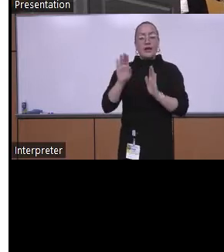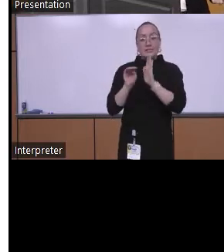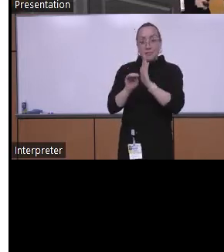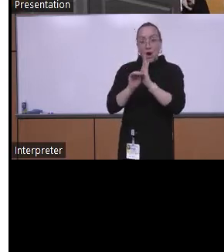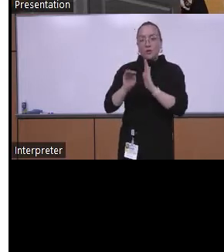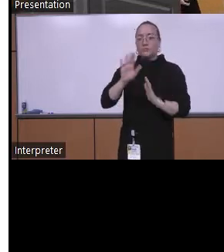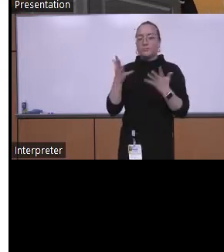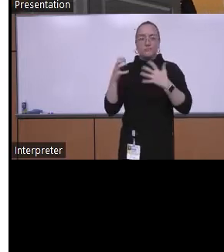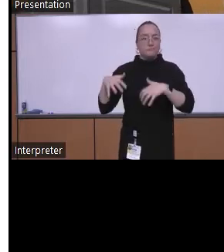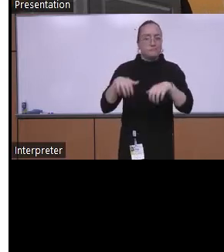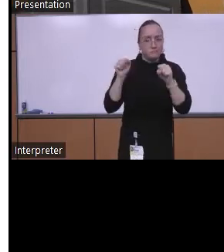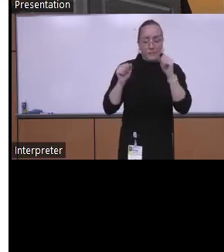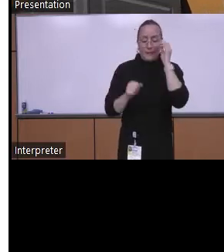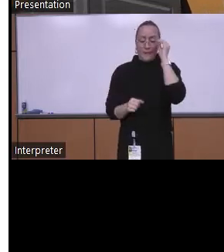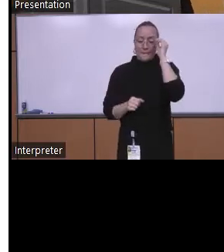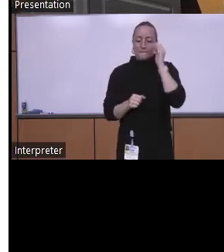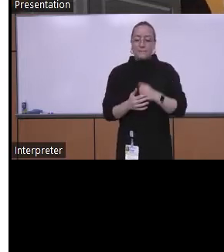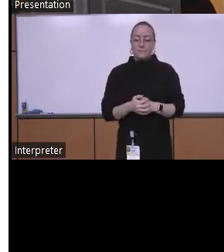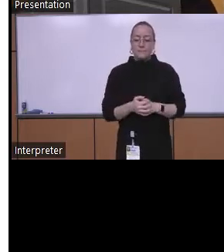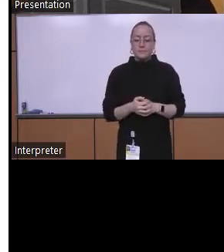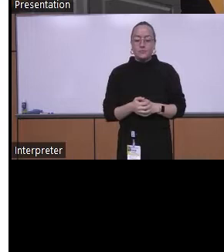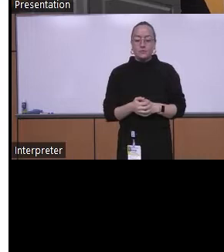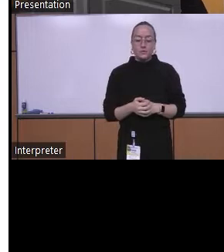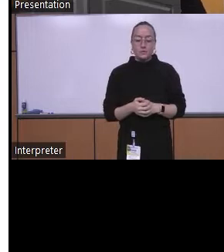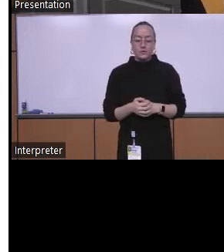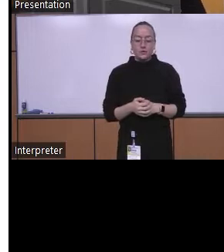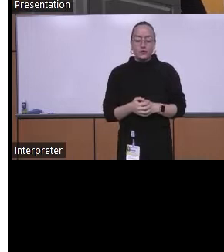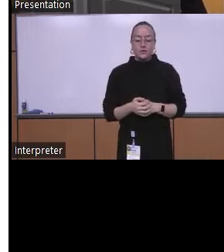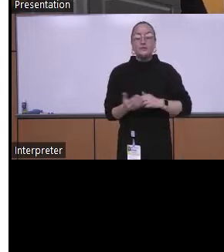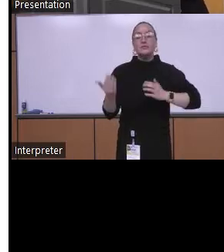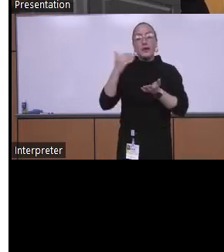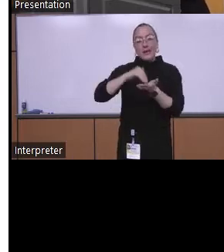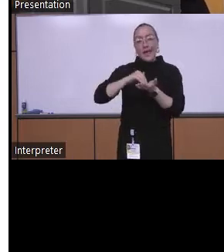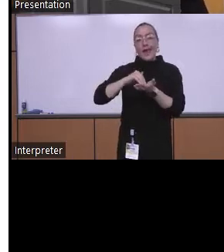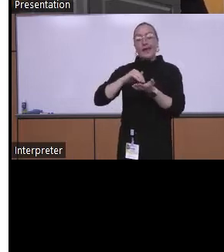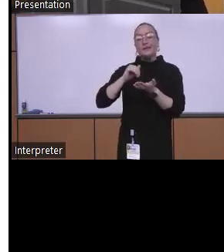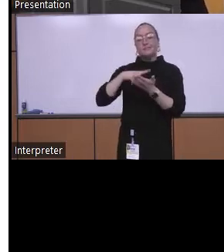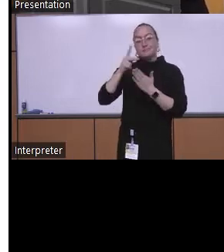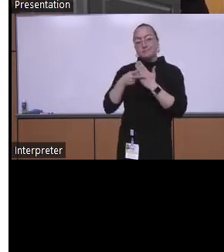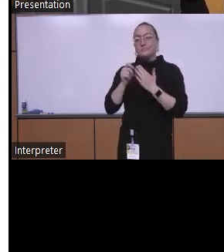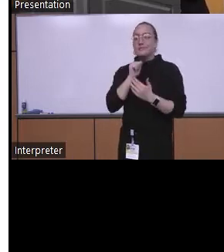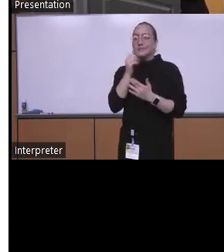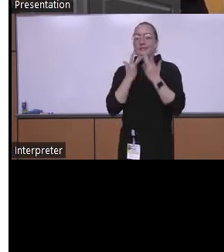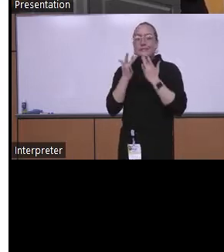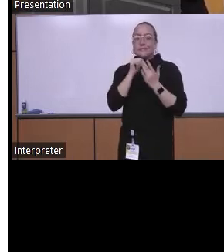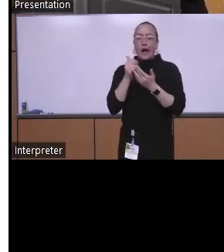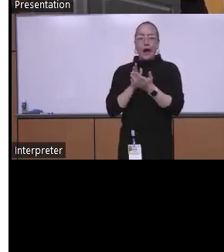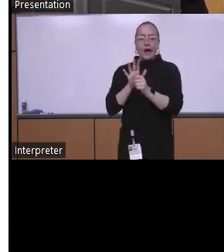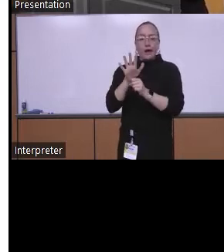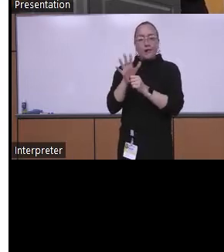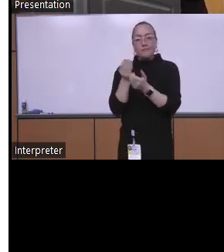adopted. While attempts to support families and address poverty were underfunded and quietly ignored, the 1970s saw a growing emphasis